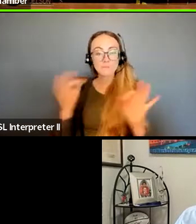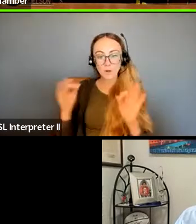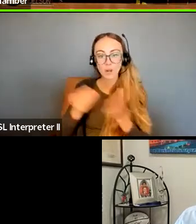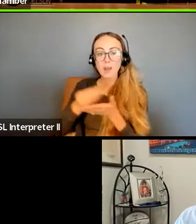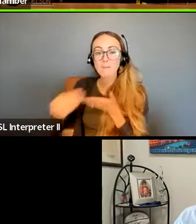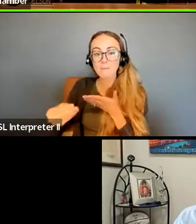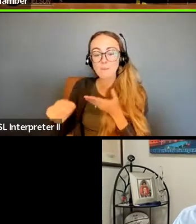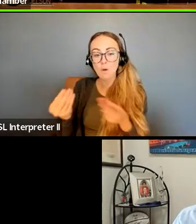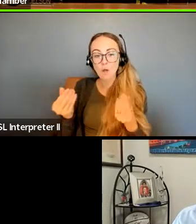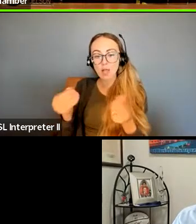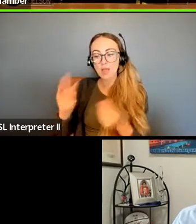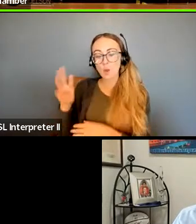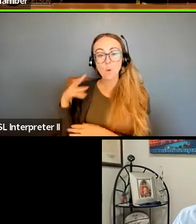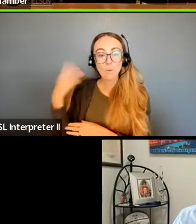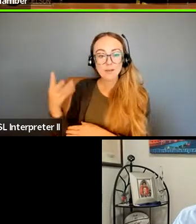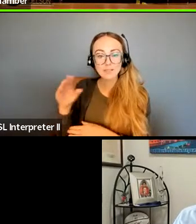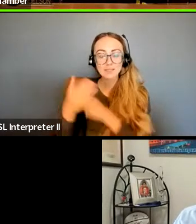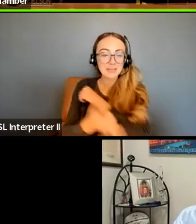in